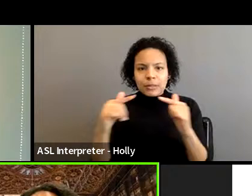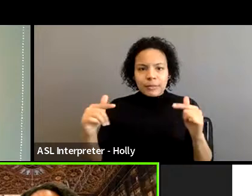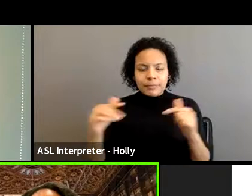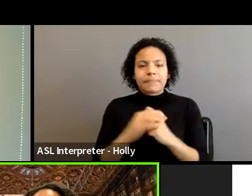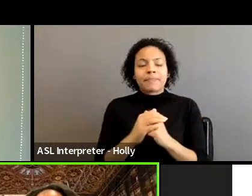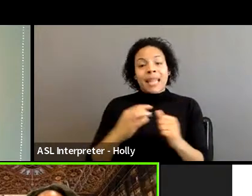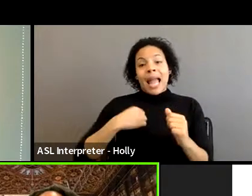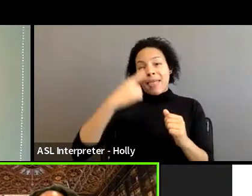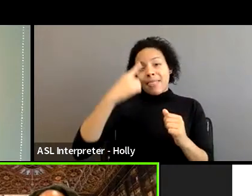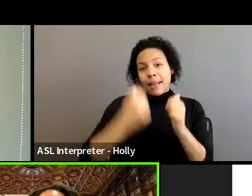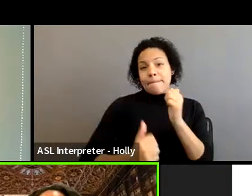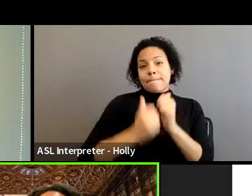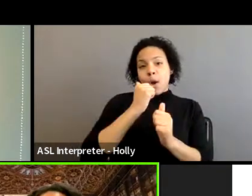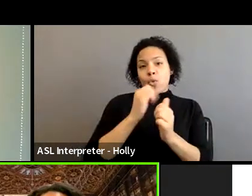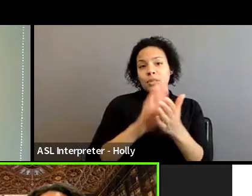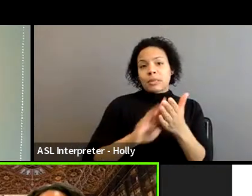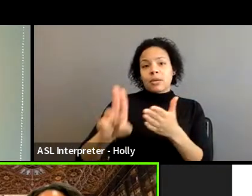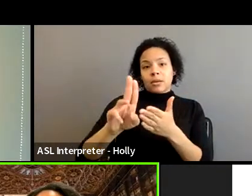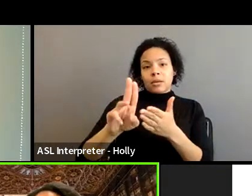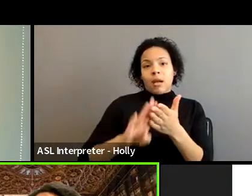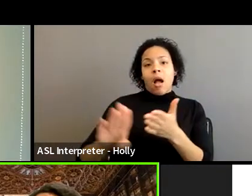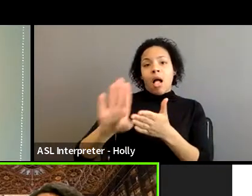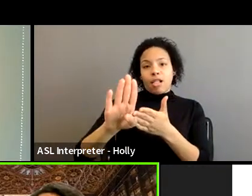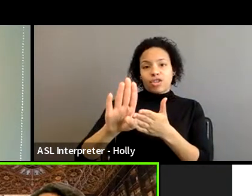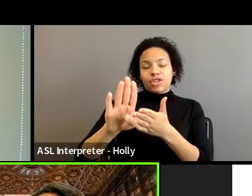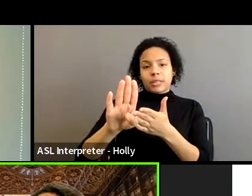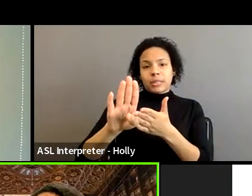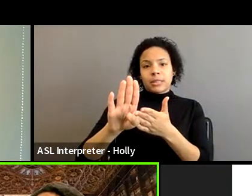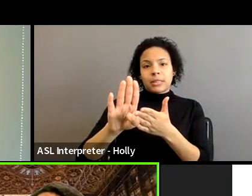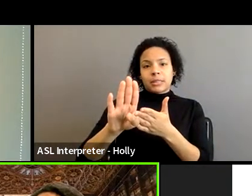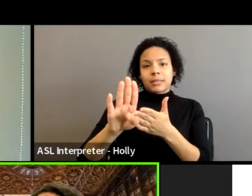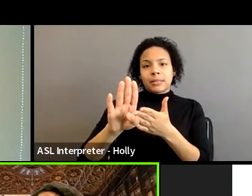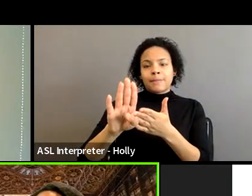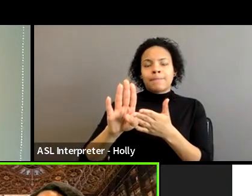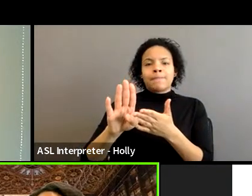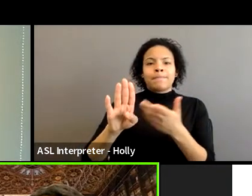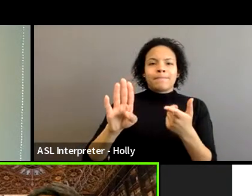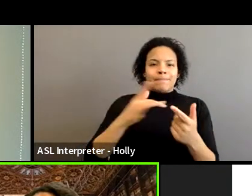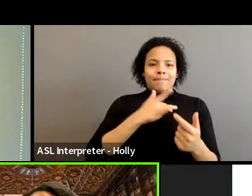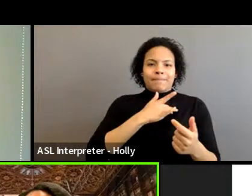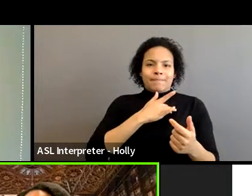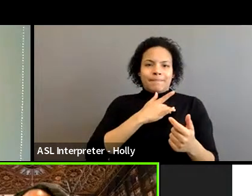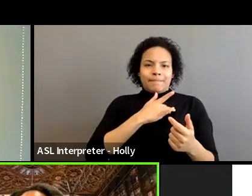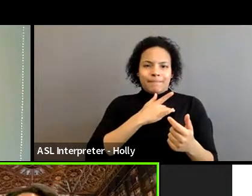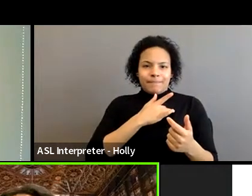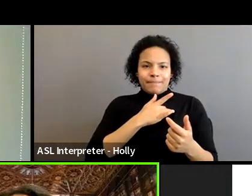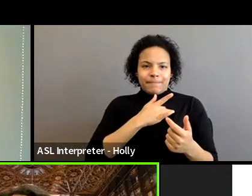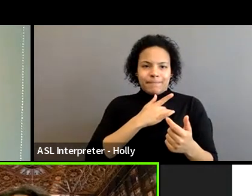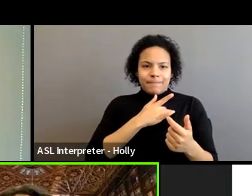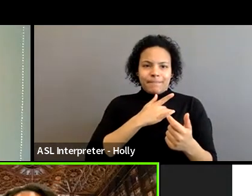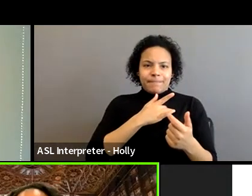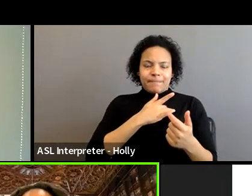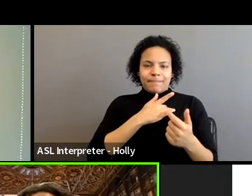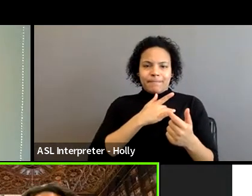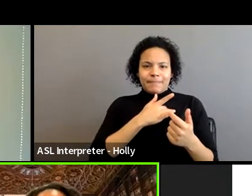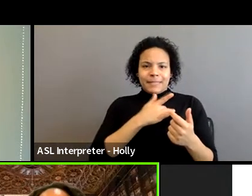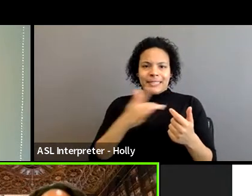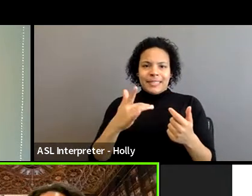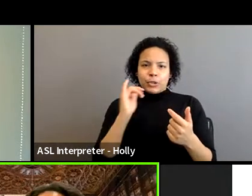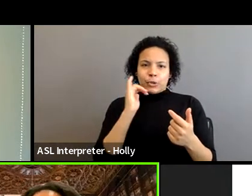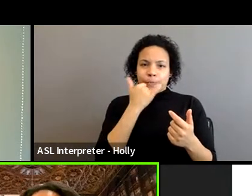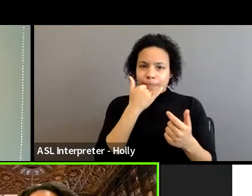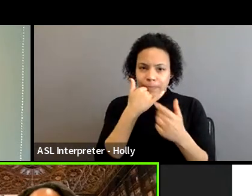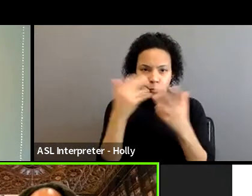on is understanding the significance of cultural capital.